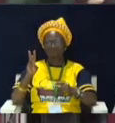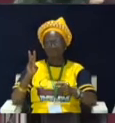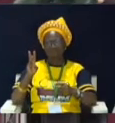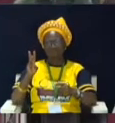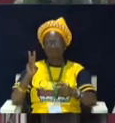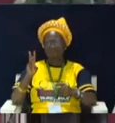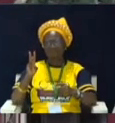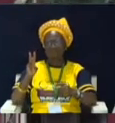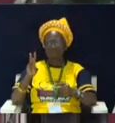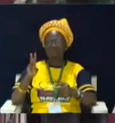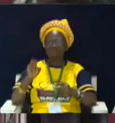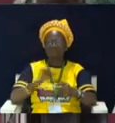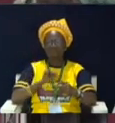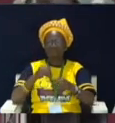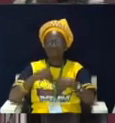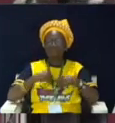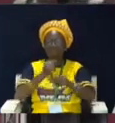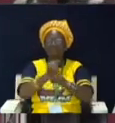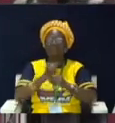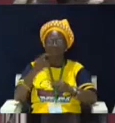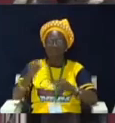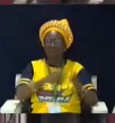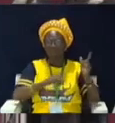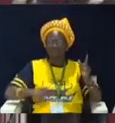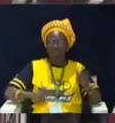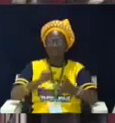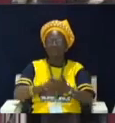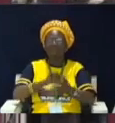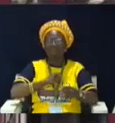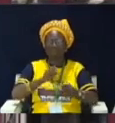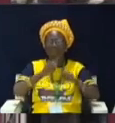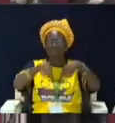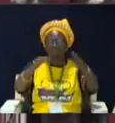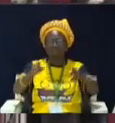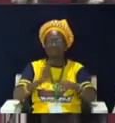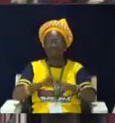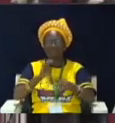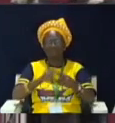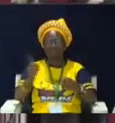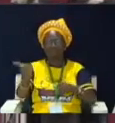For I have received of the Lord that which also I delivered unto you,